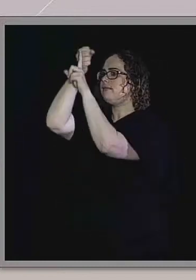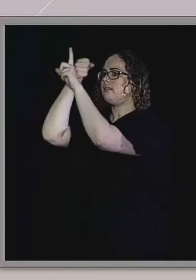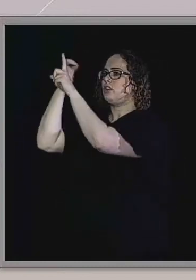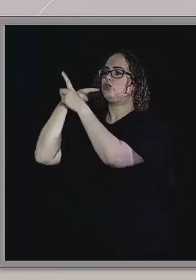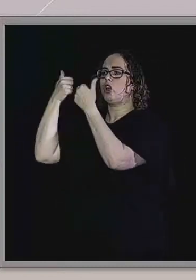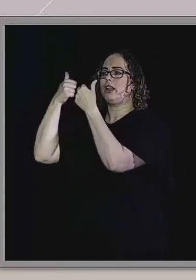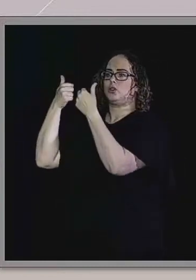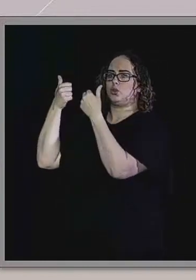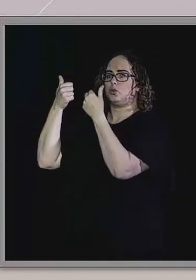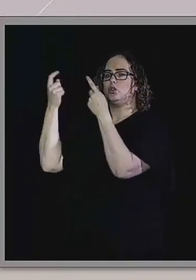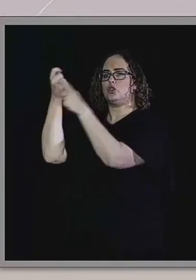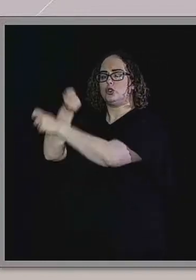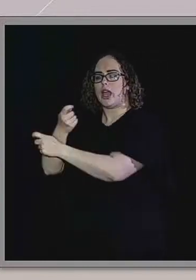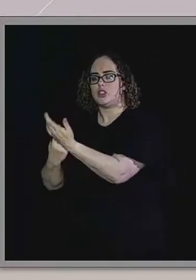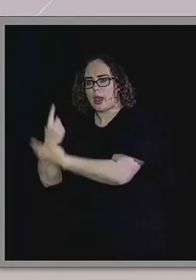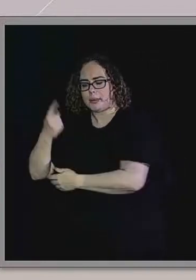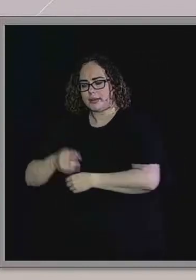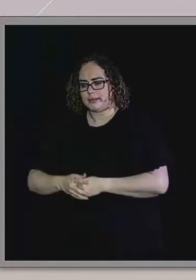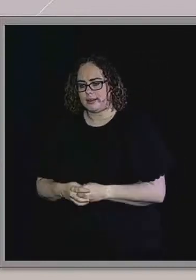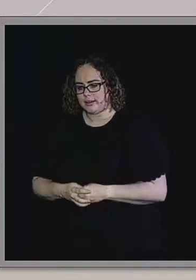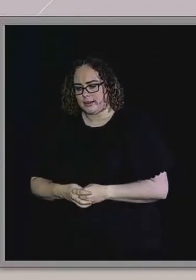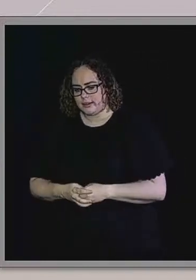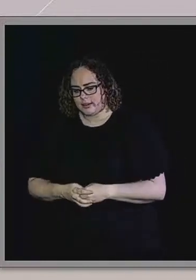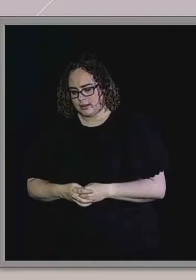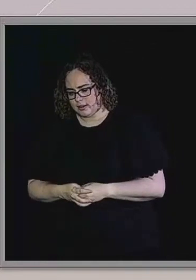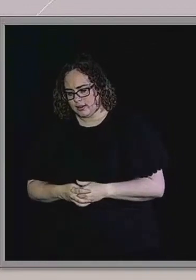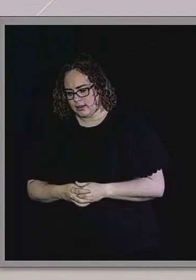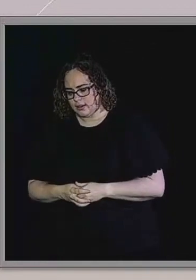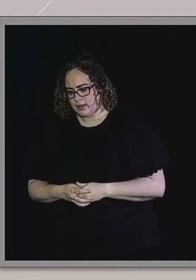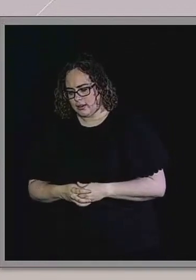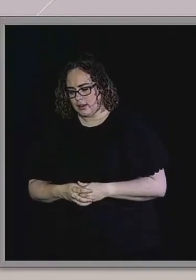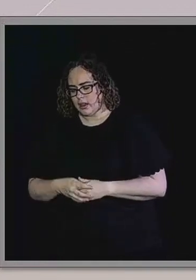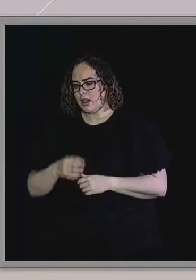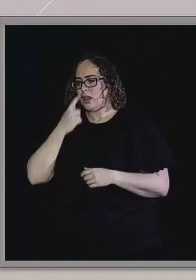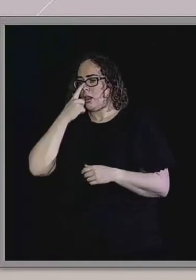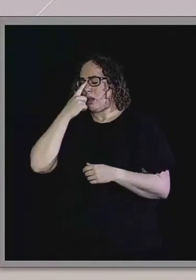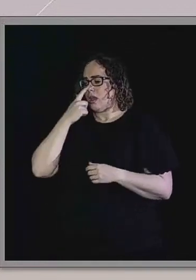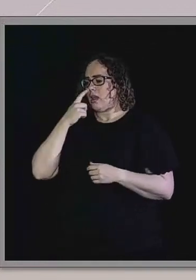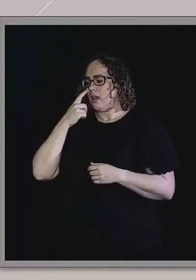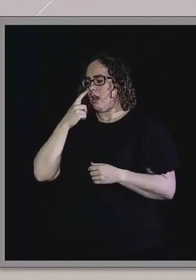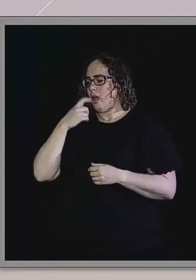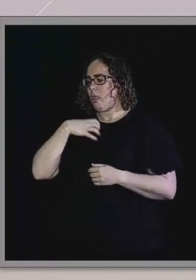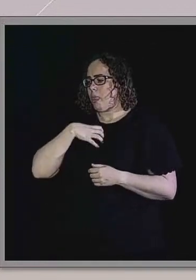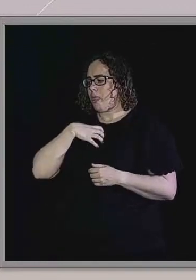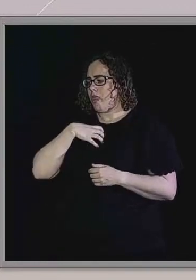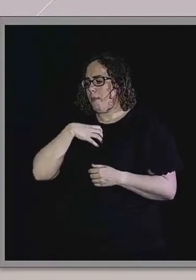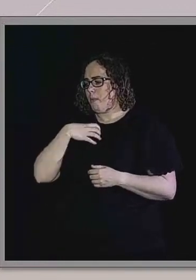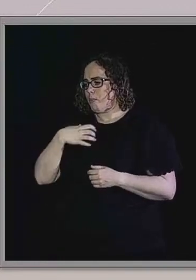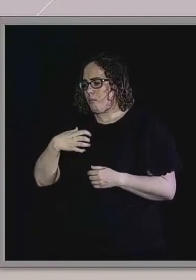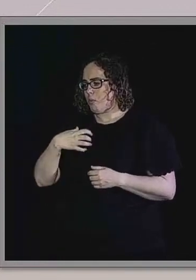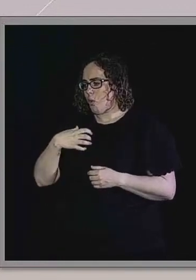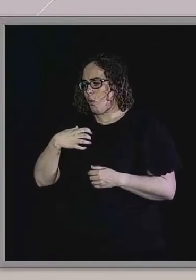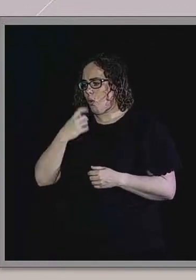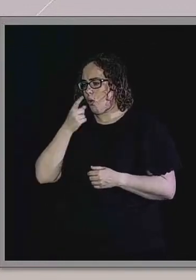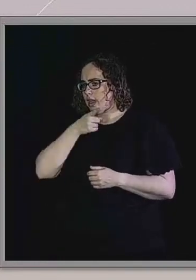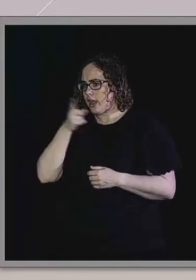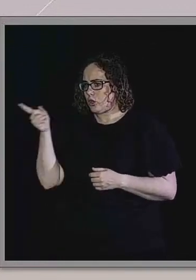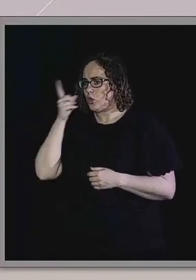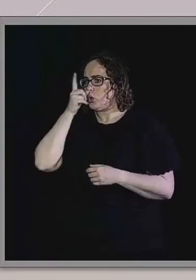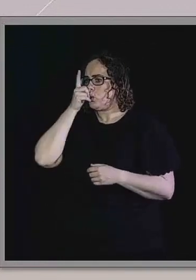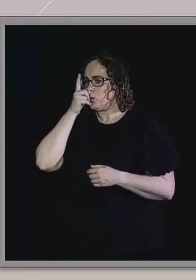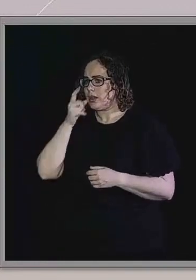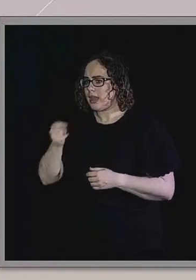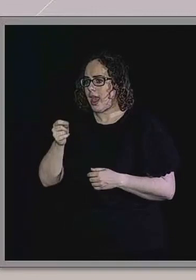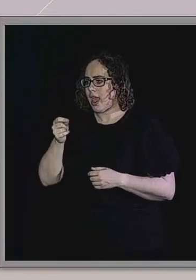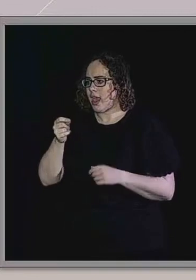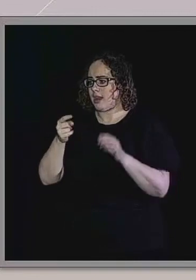Corporate Responsibility, which had a go at the last AGM. But the more that you could maybe take that up at the AGM